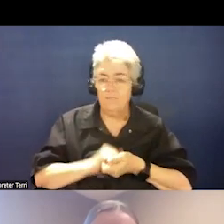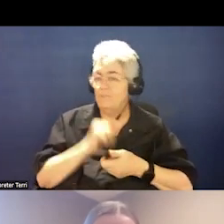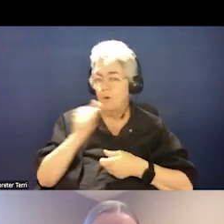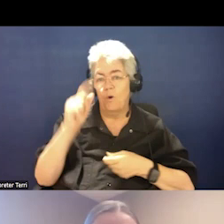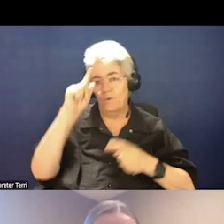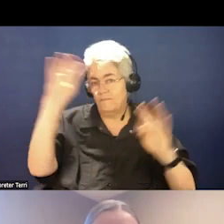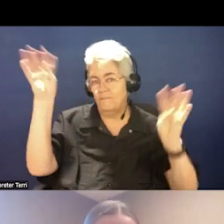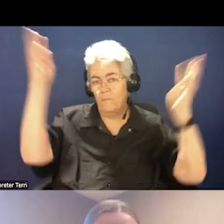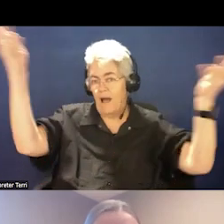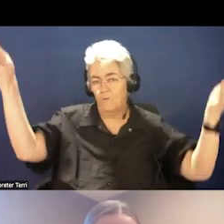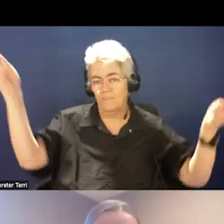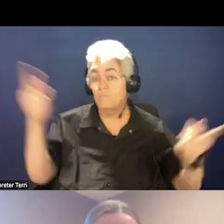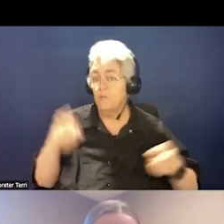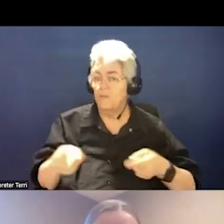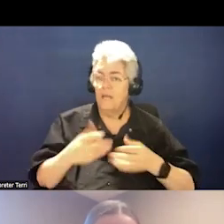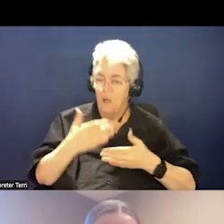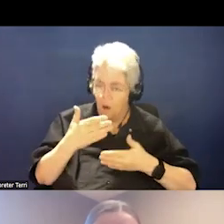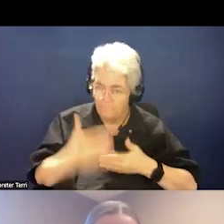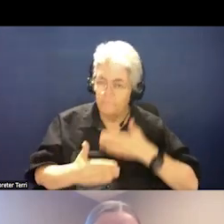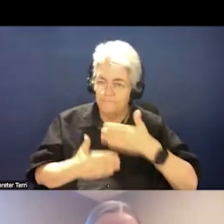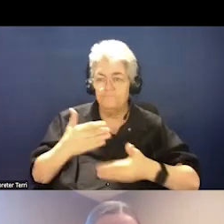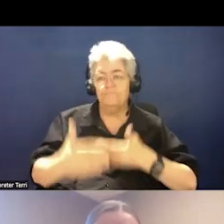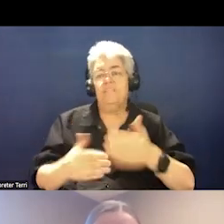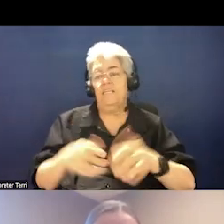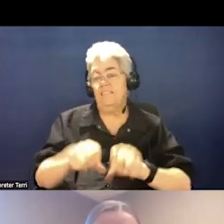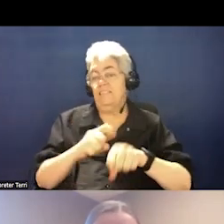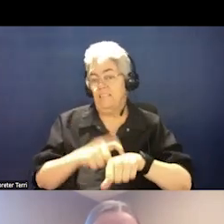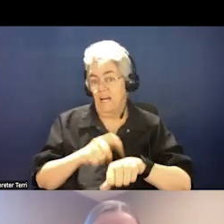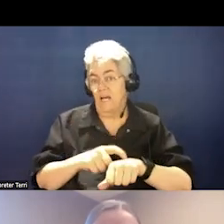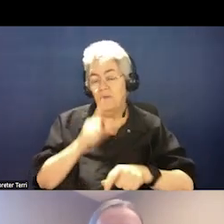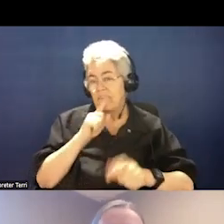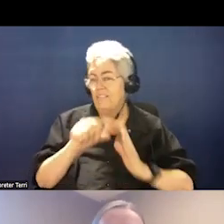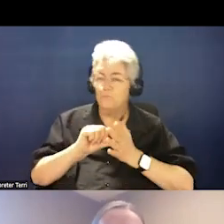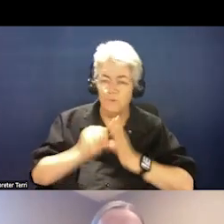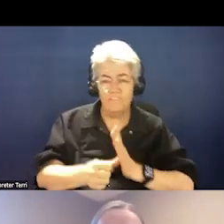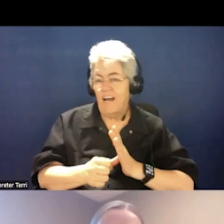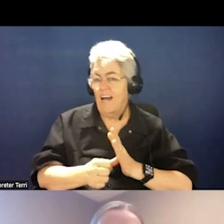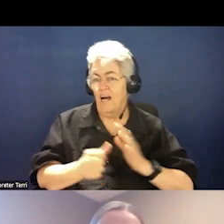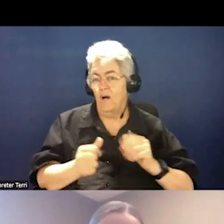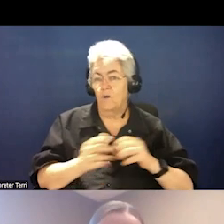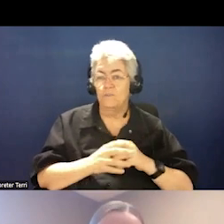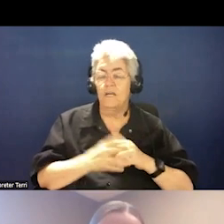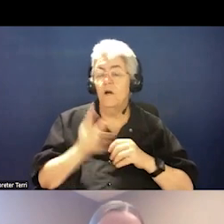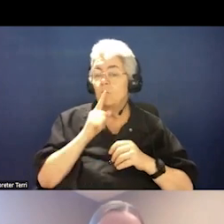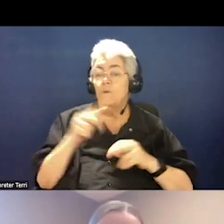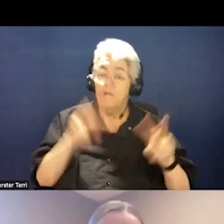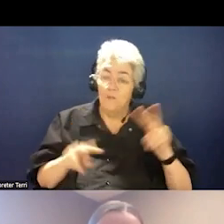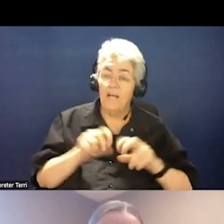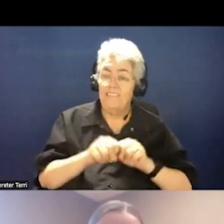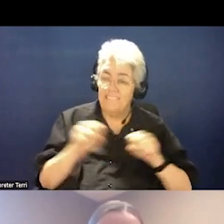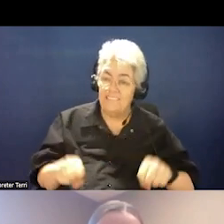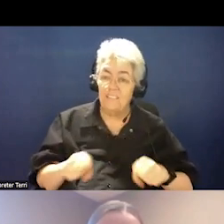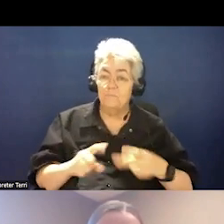They're built over time. That is more profound than you could ever imagine. When we look at systems and development